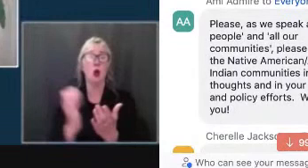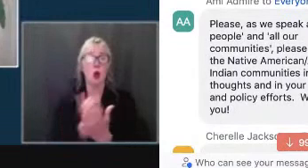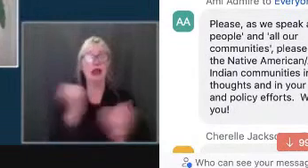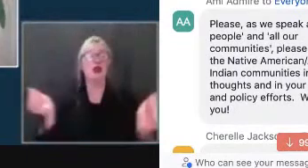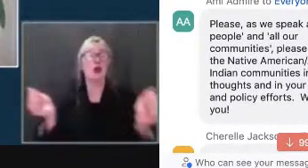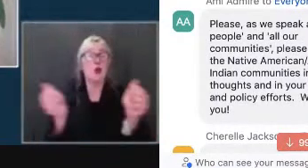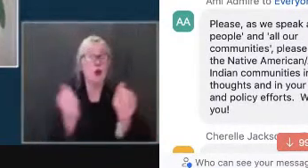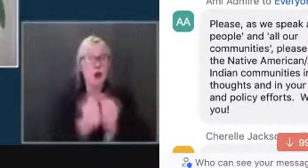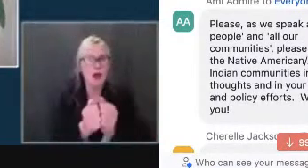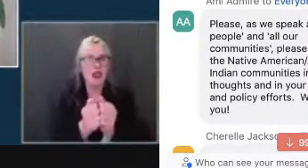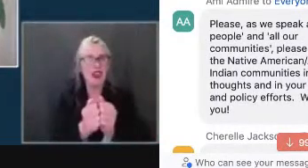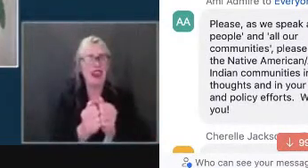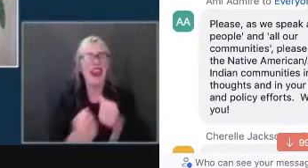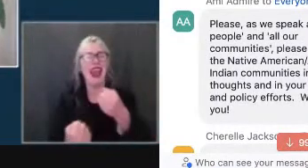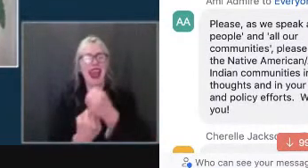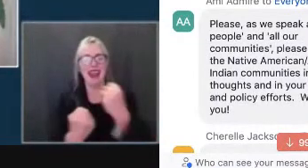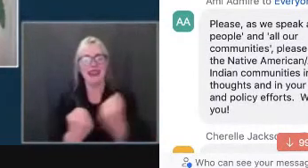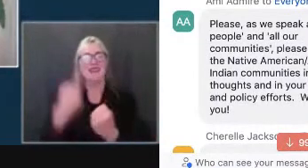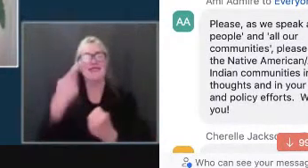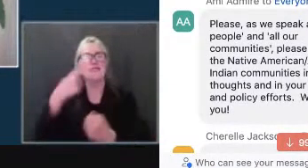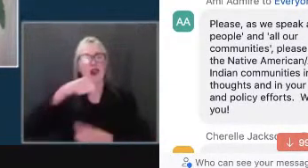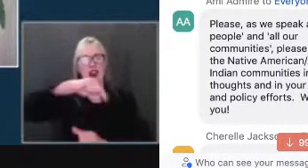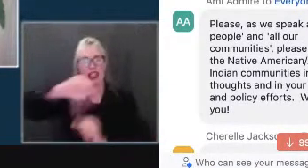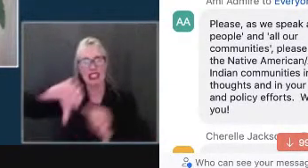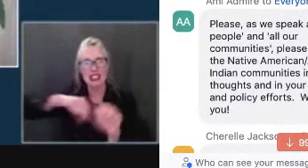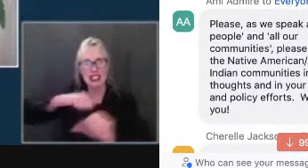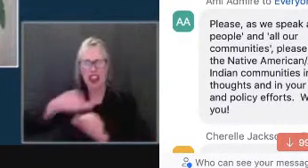another. Let's go get it, Democrats.